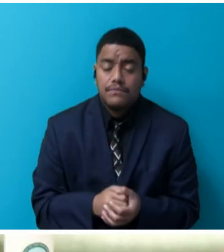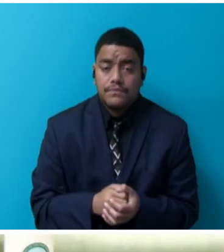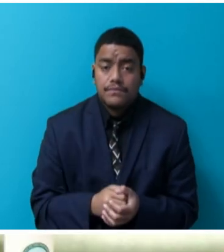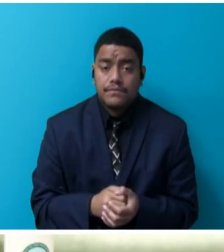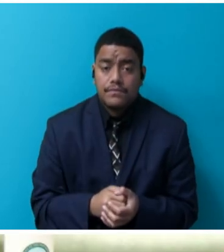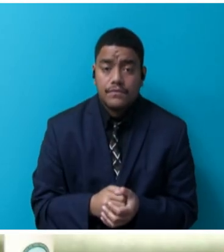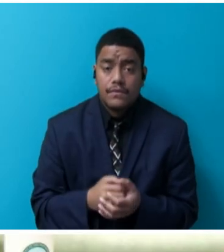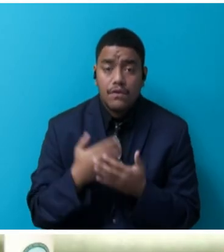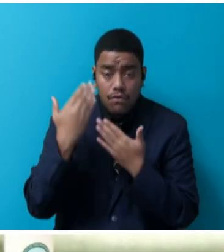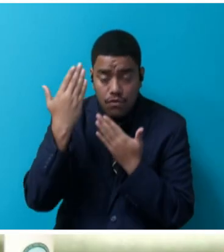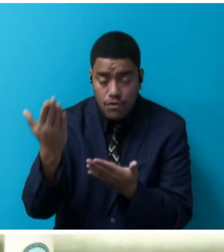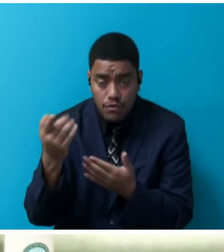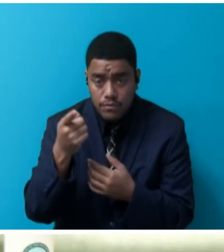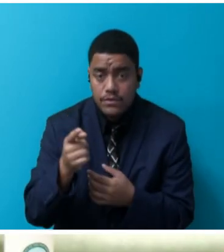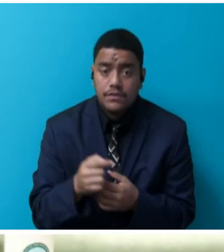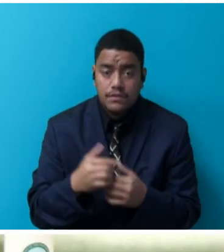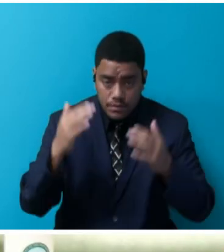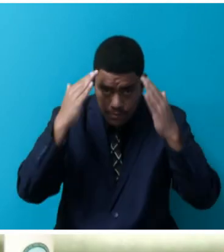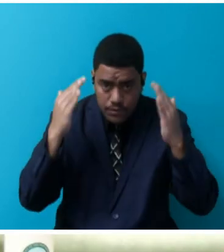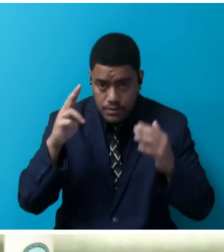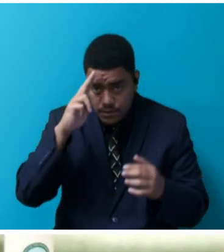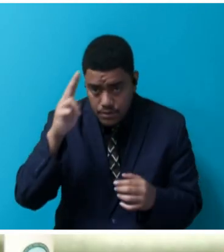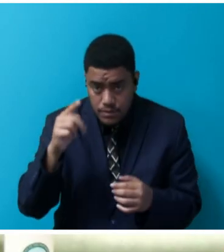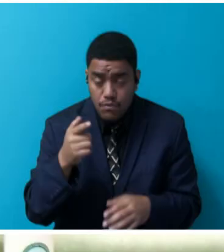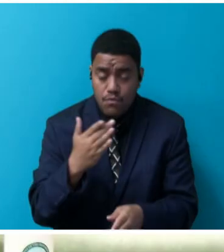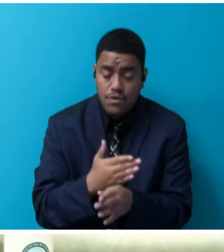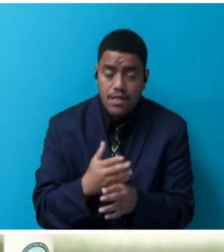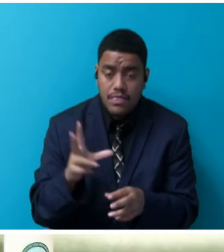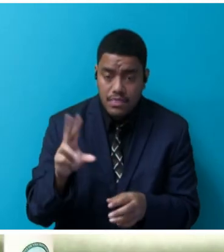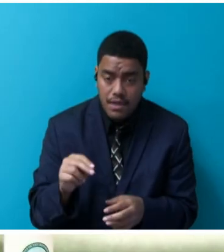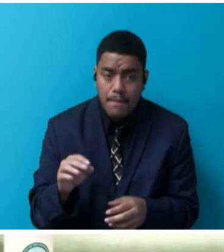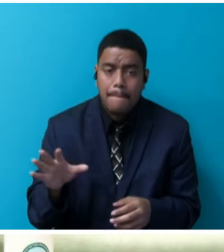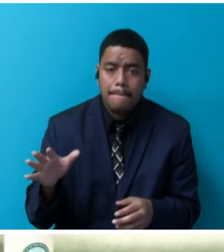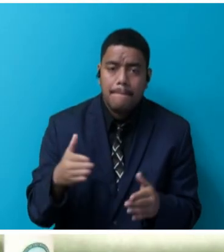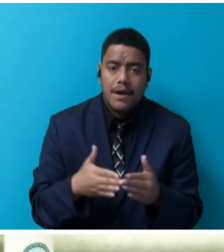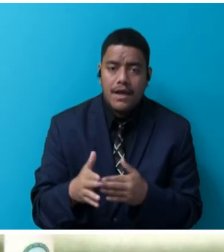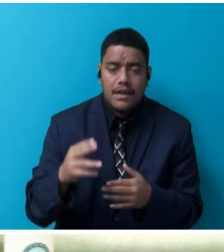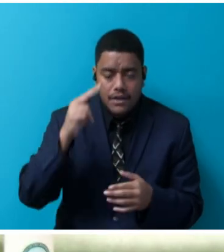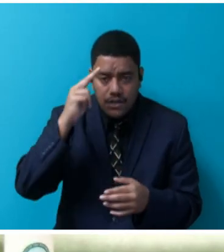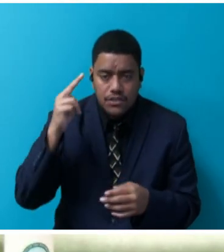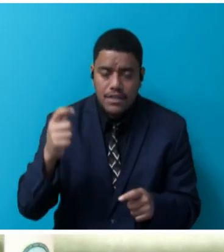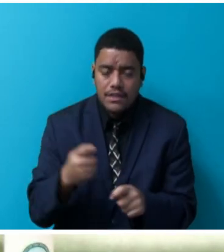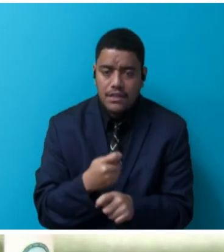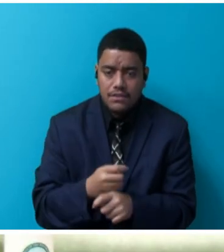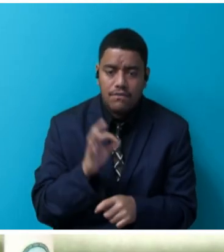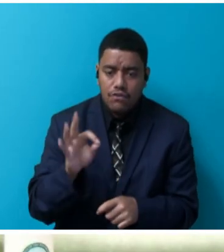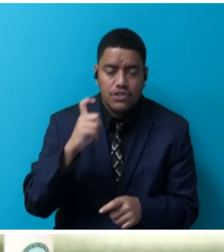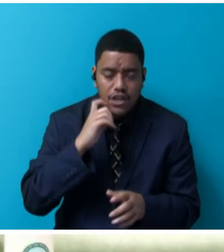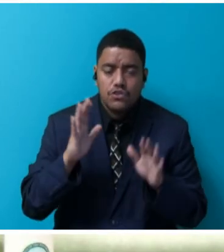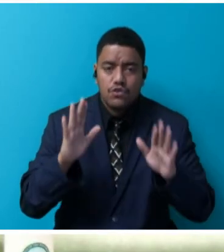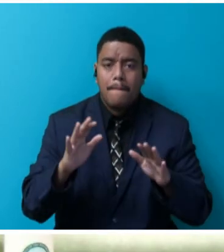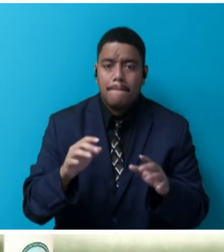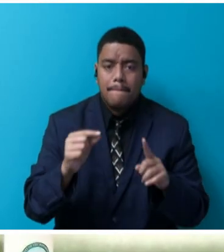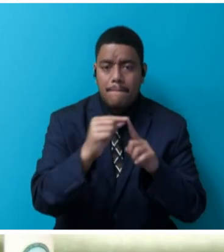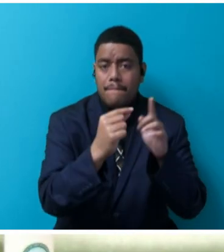sir, I would now like to shift to the work being done by the National Task Force to address pornography. From the